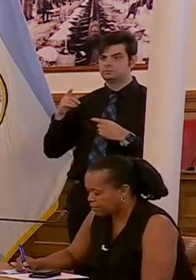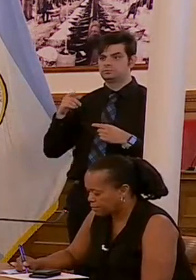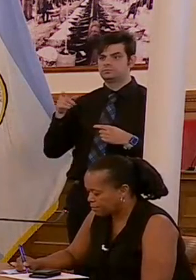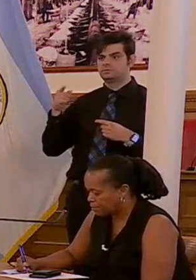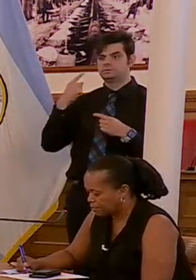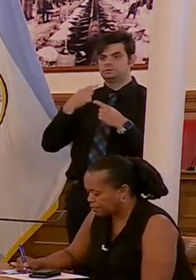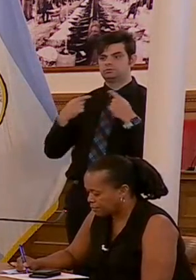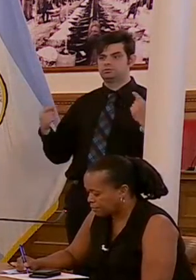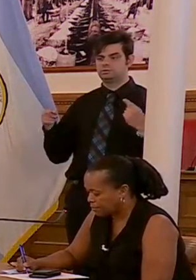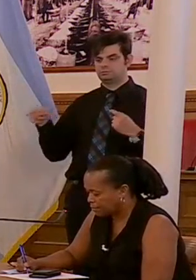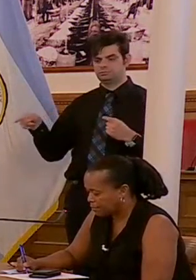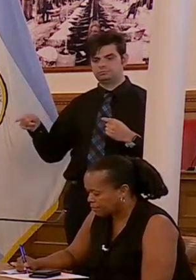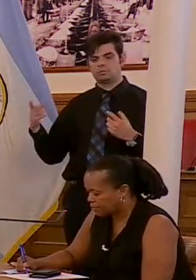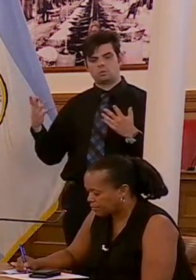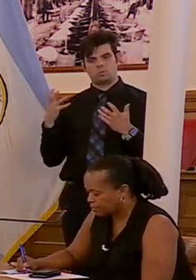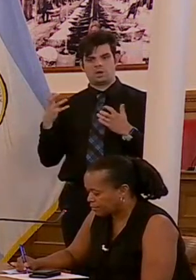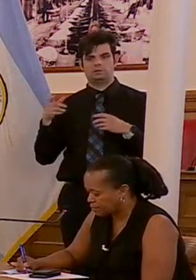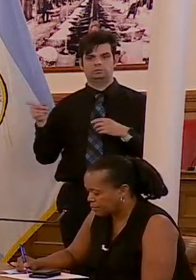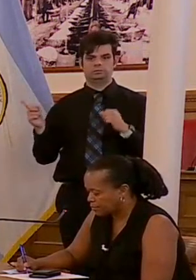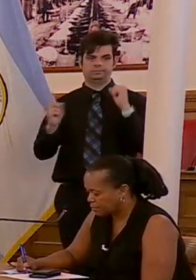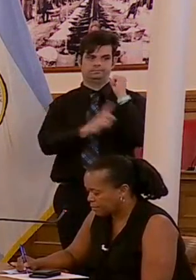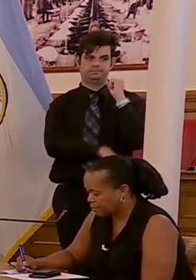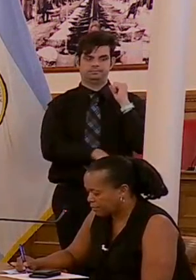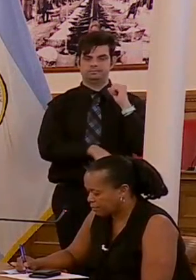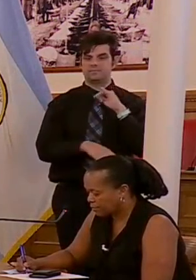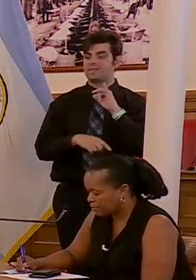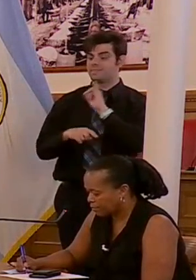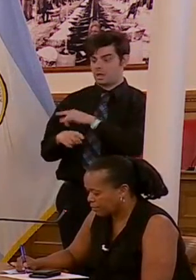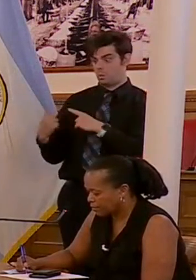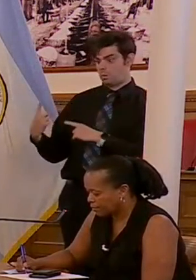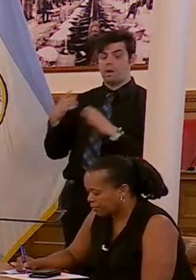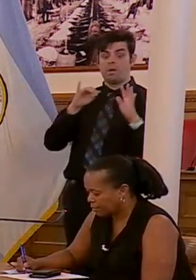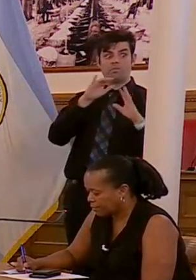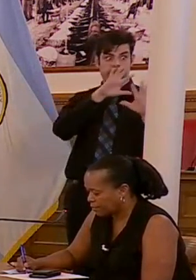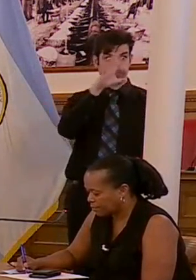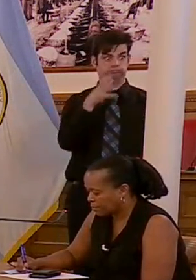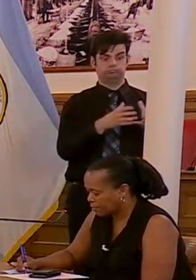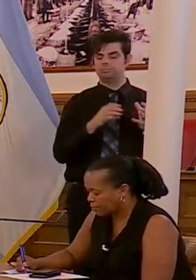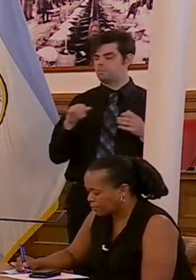on discipline, because it is currently a subject of litigation between the administration